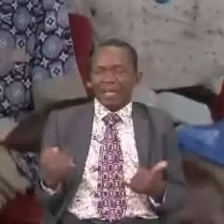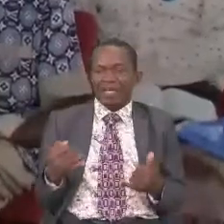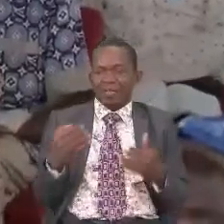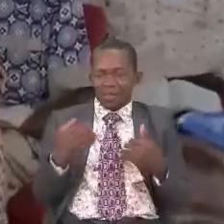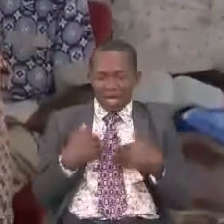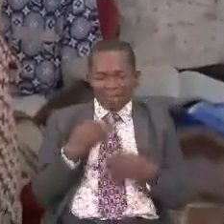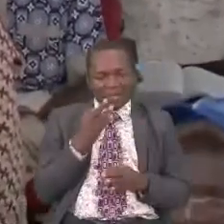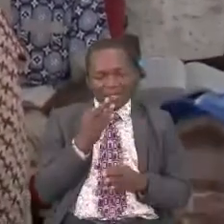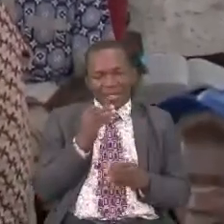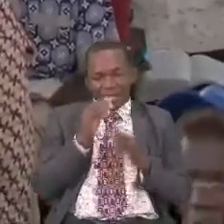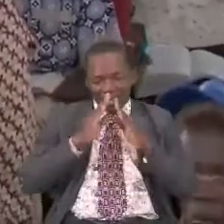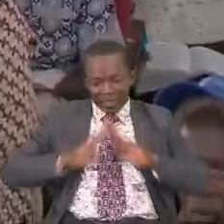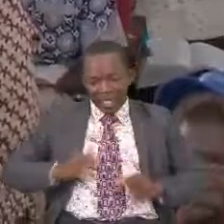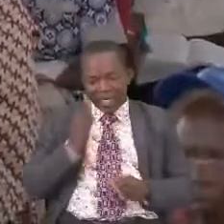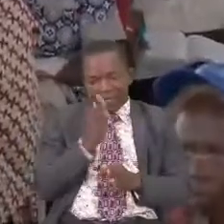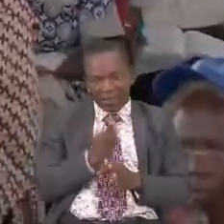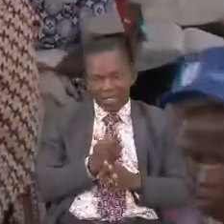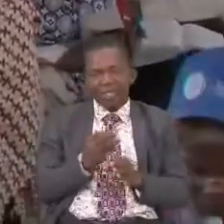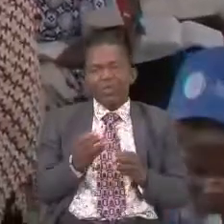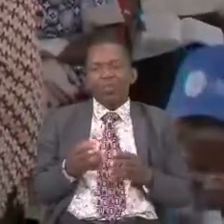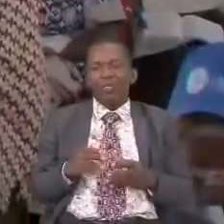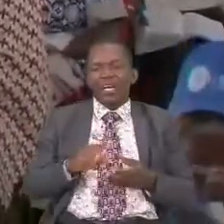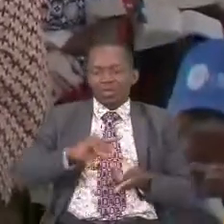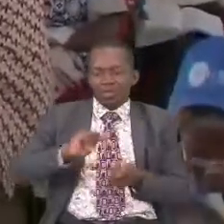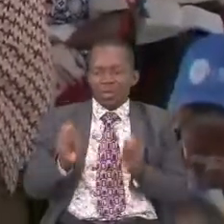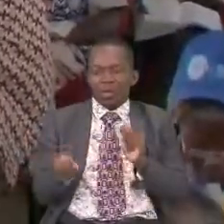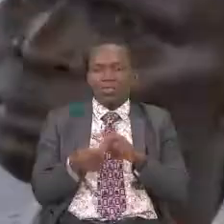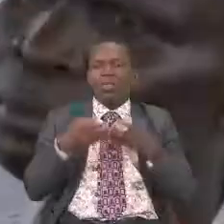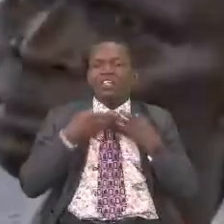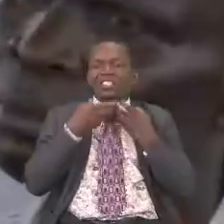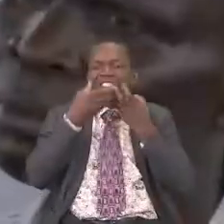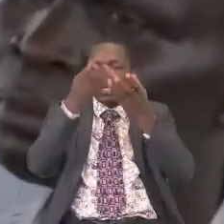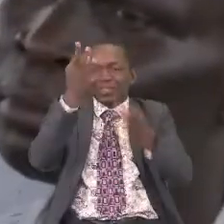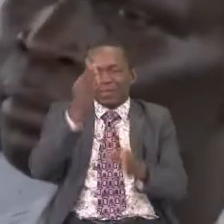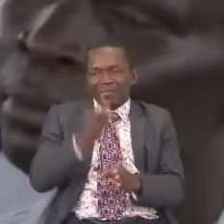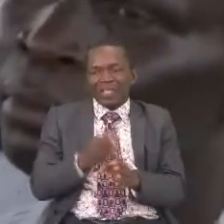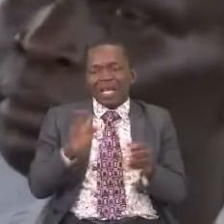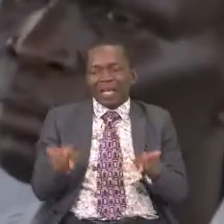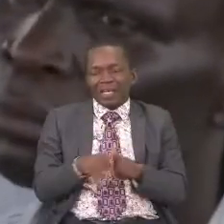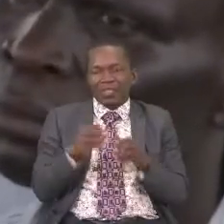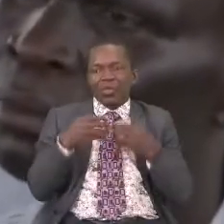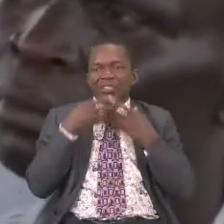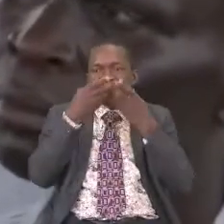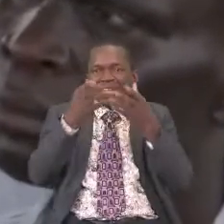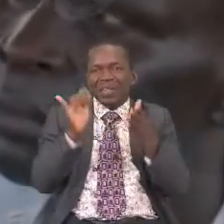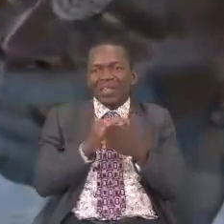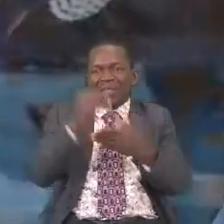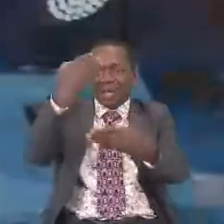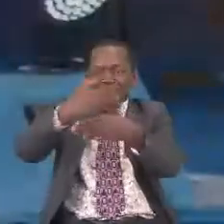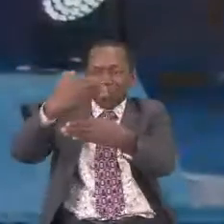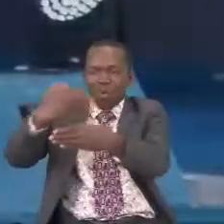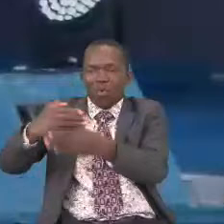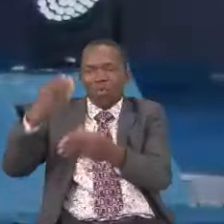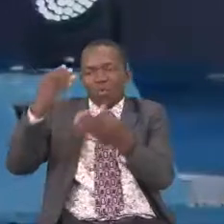that culminates to shouting faith. And as you shout, the walls will come down. There are times in our